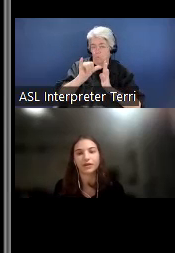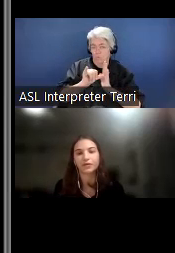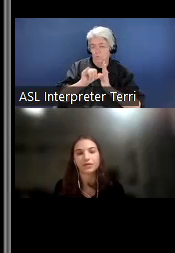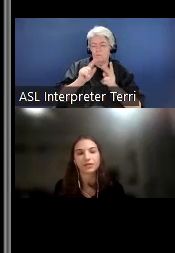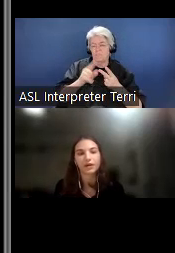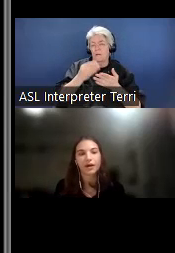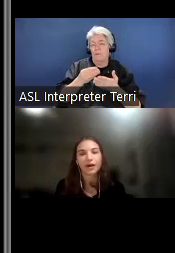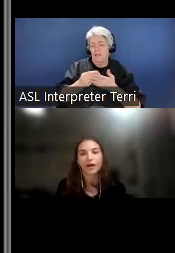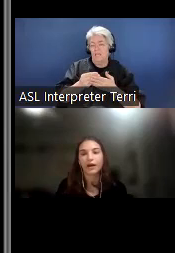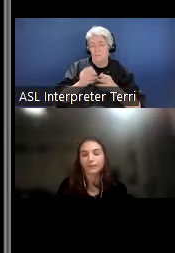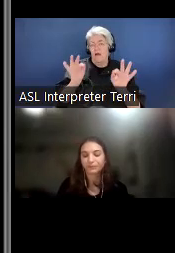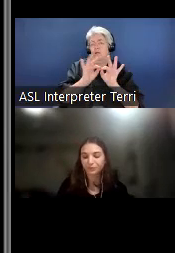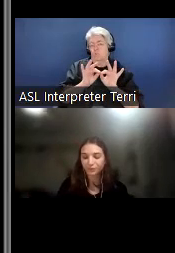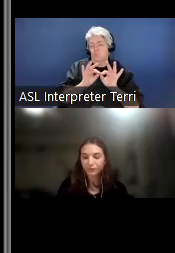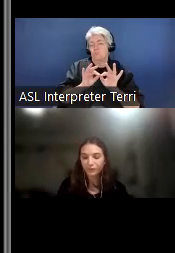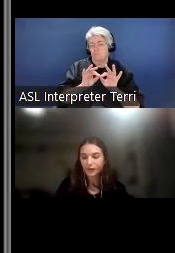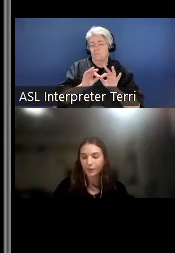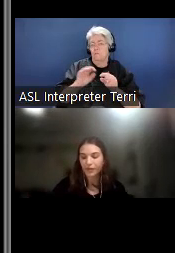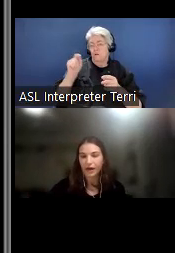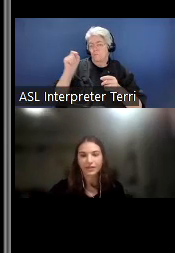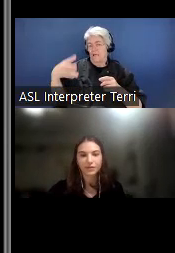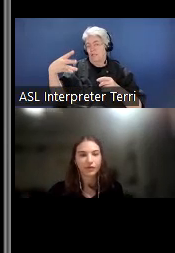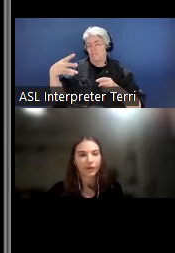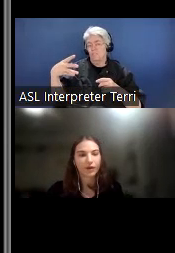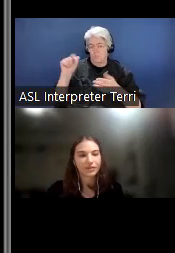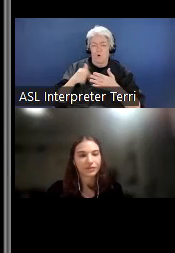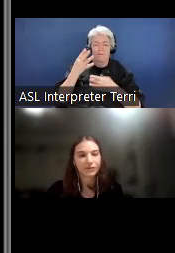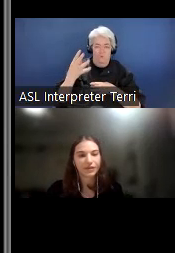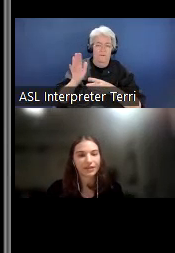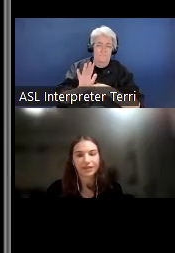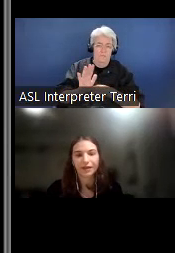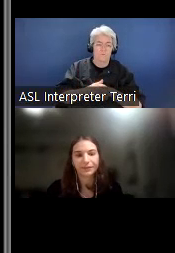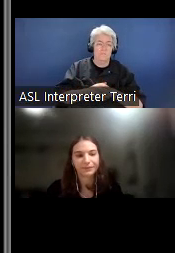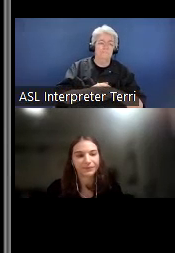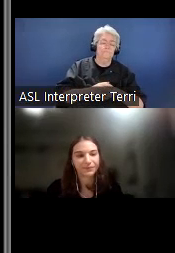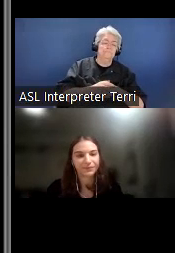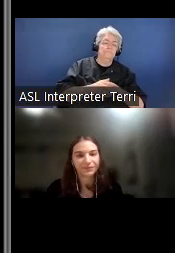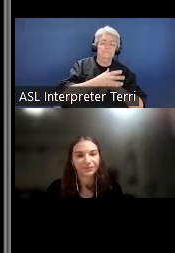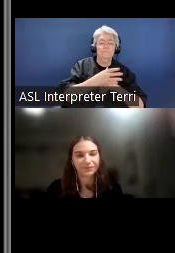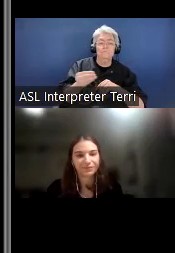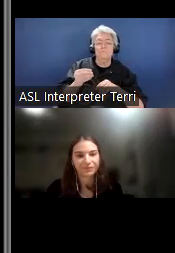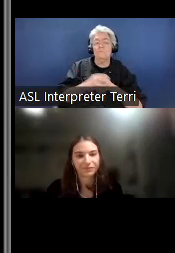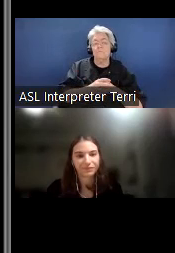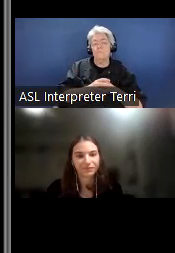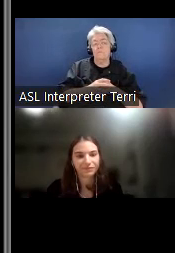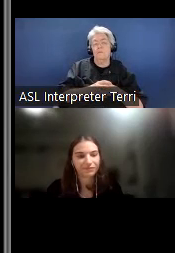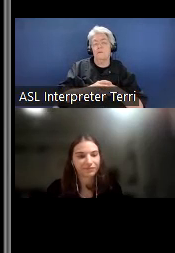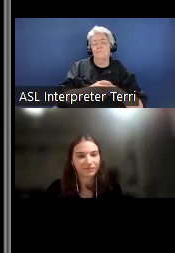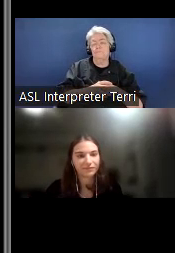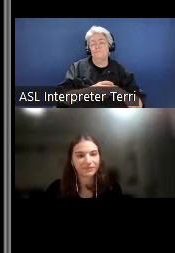all 4 videos. And with that, we'll go on to the next slide.